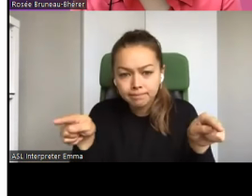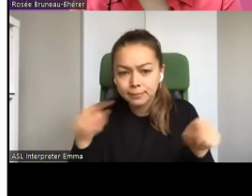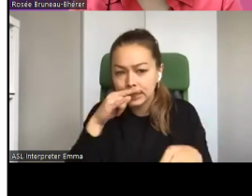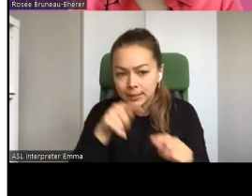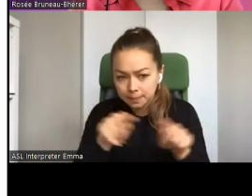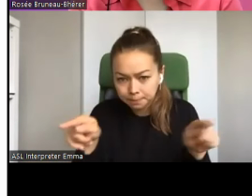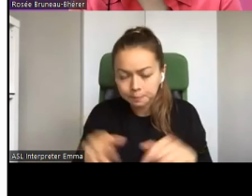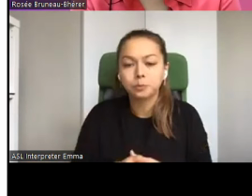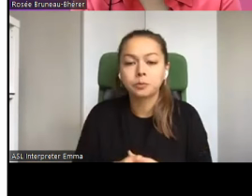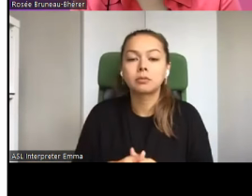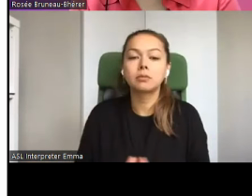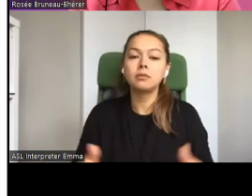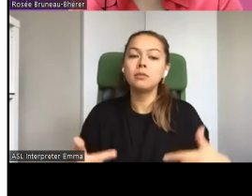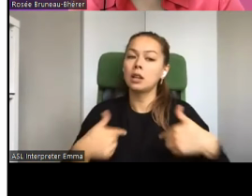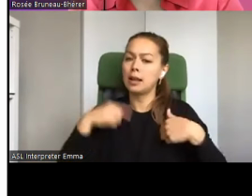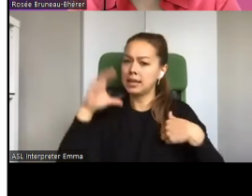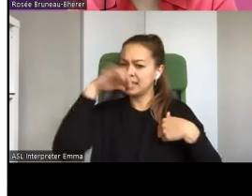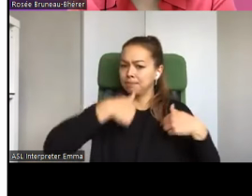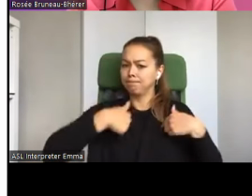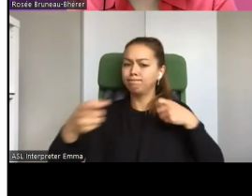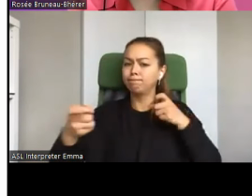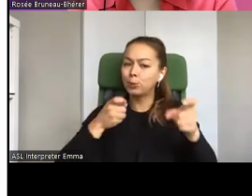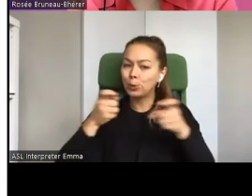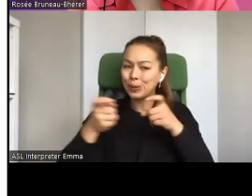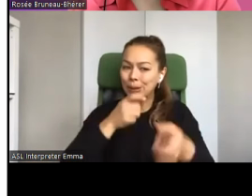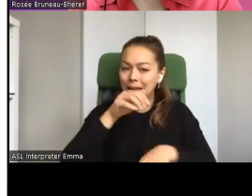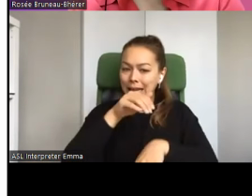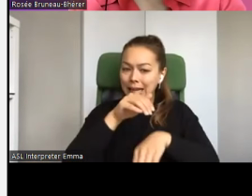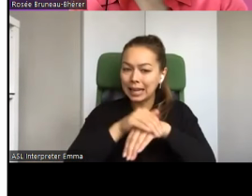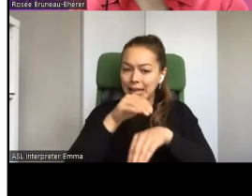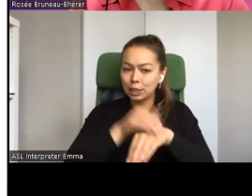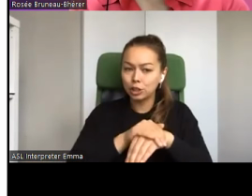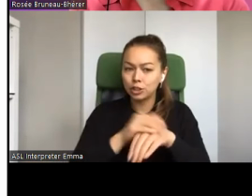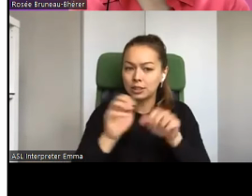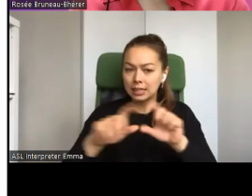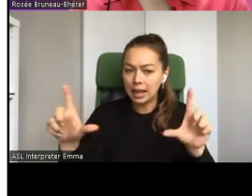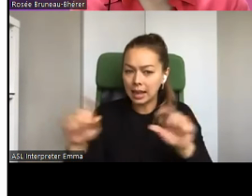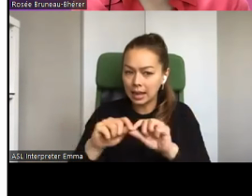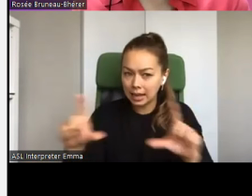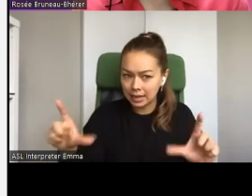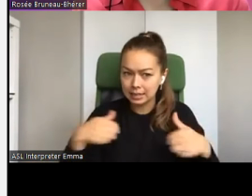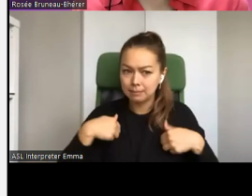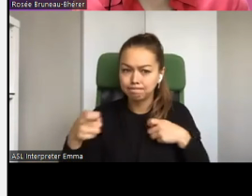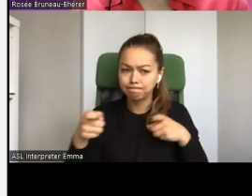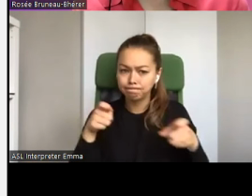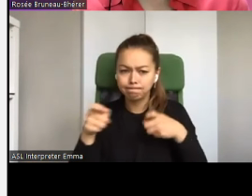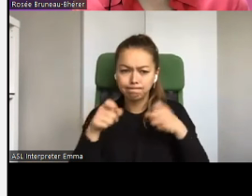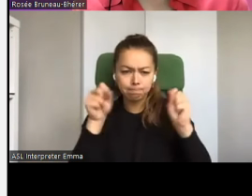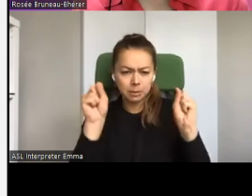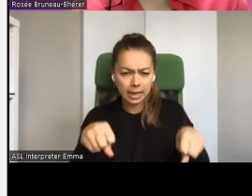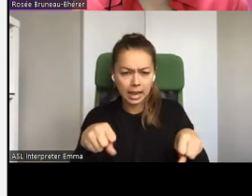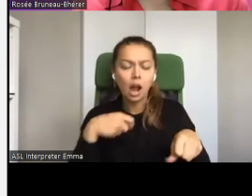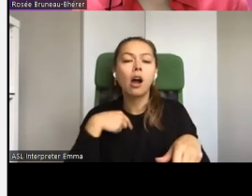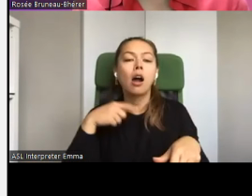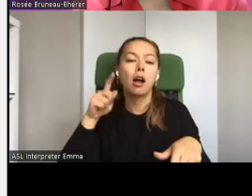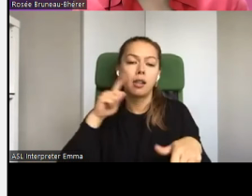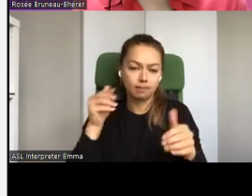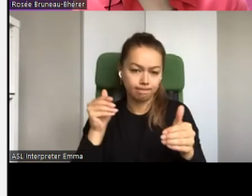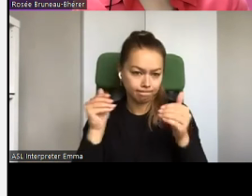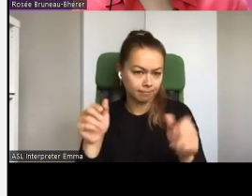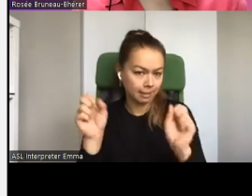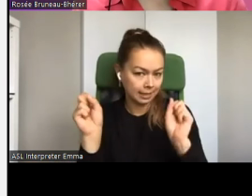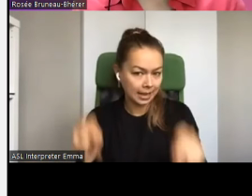slides at least, and or at least I see them, and I think we'll be able to move forward. Okay, here we go.